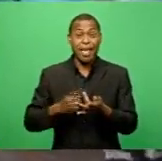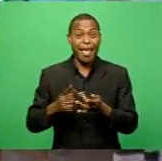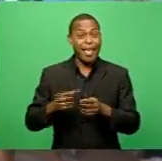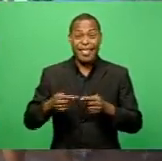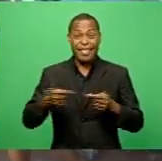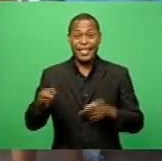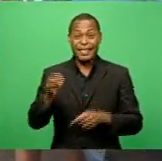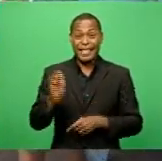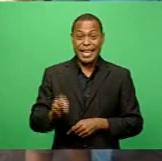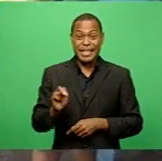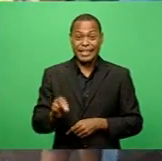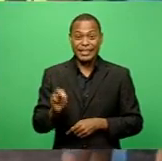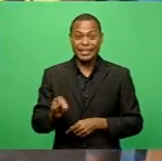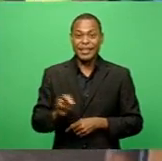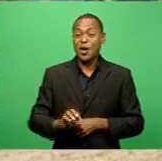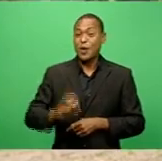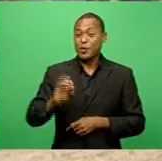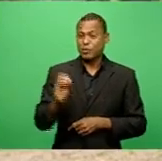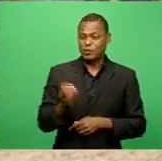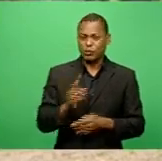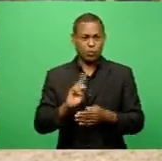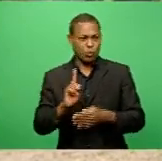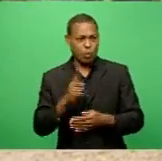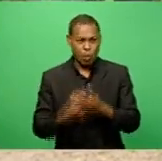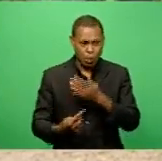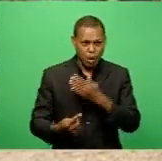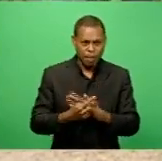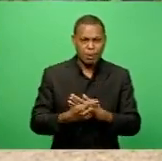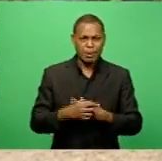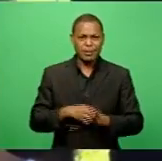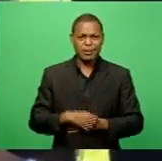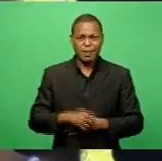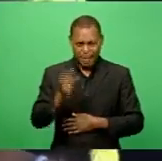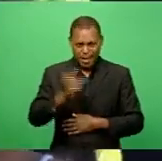needs, but there's no doubt people have already started rebuilding in their own